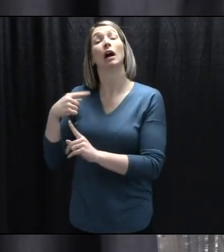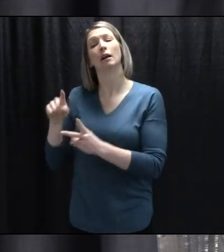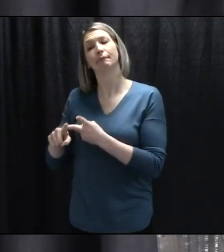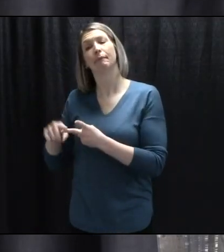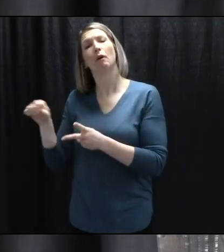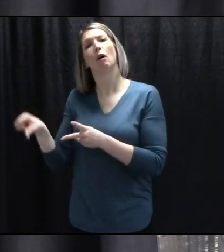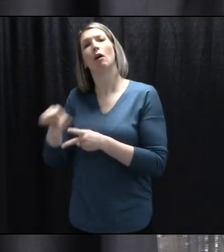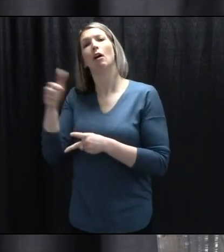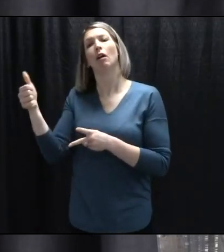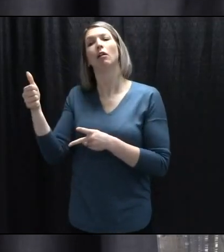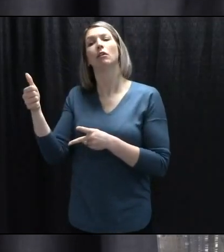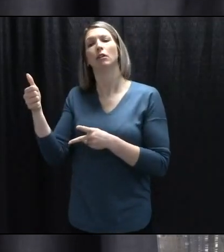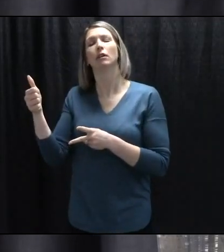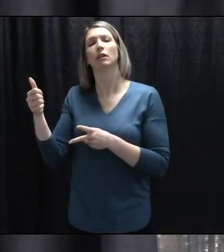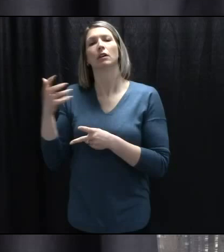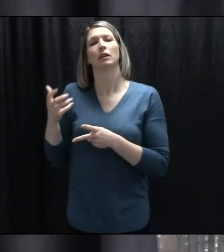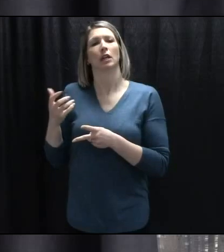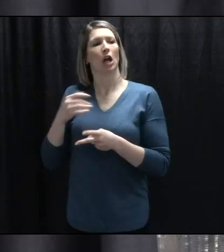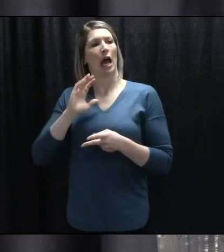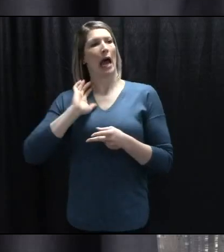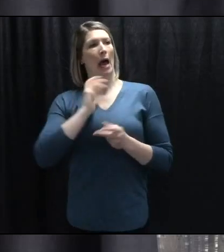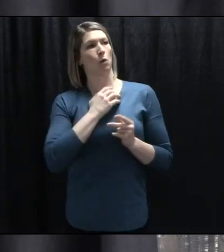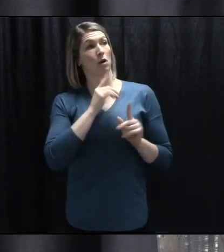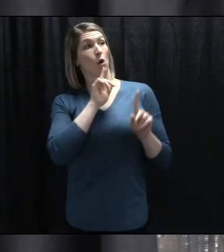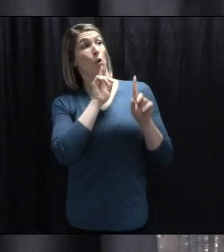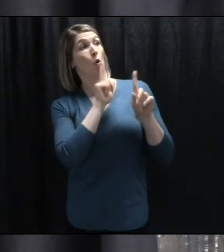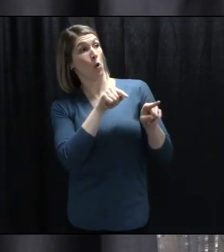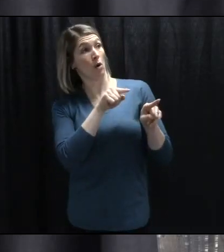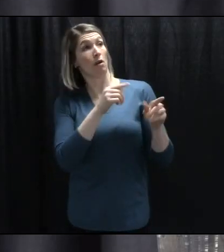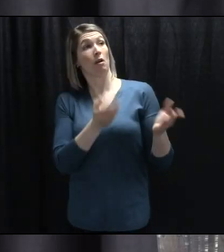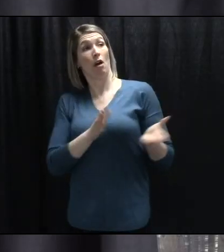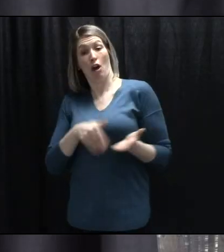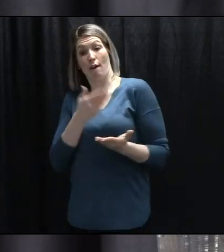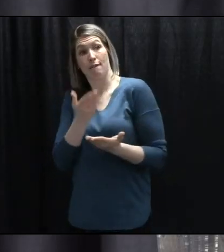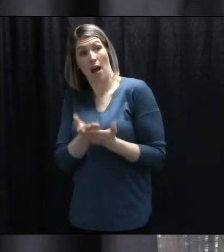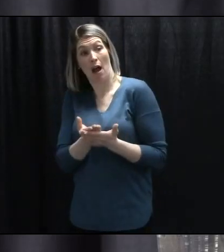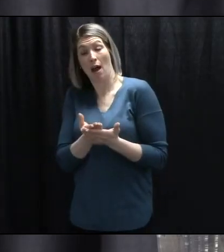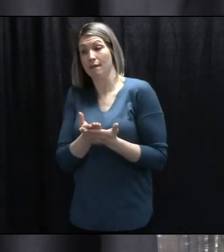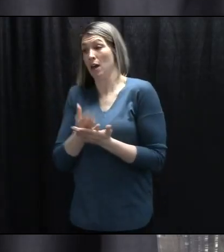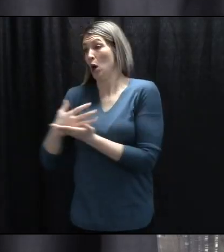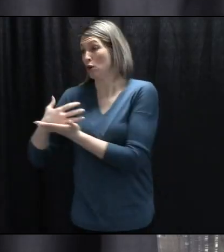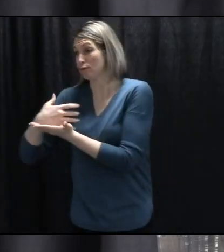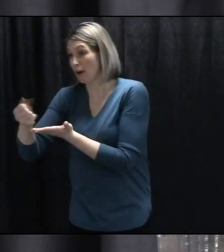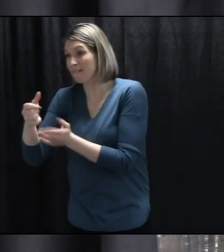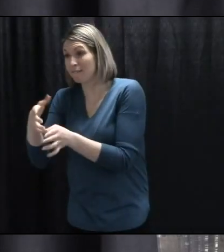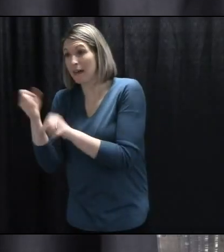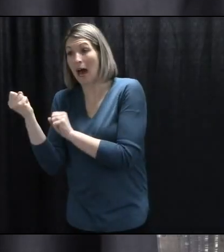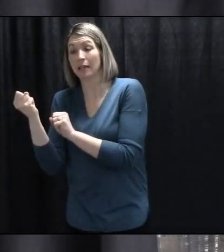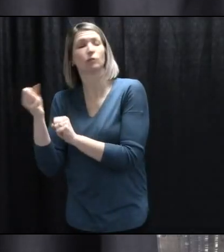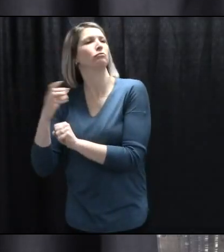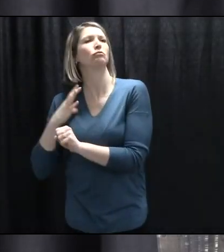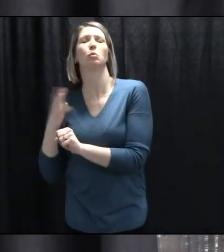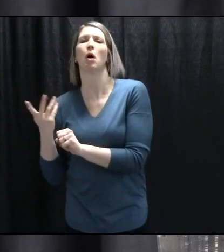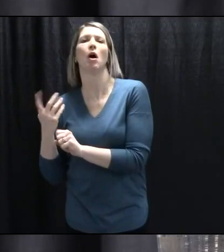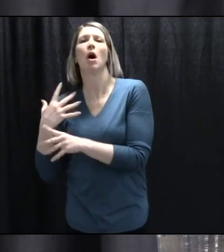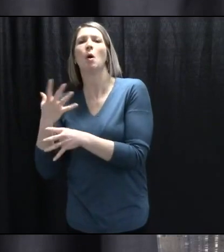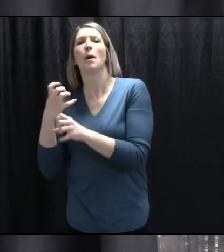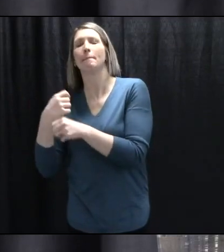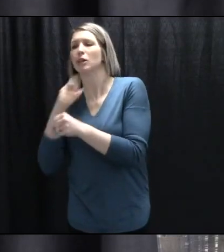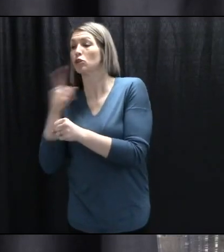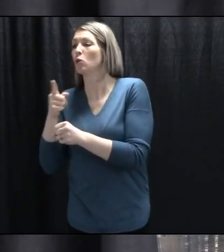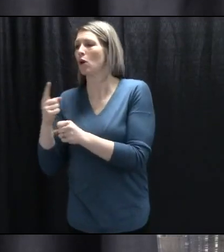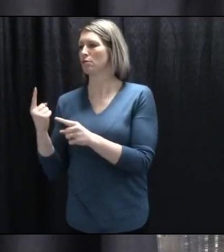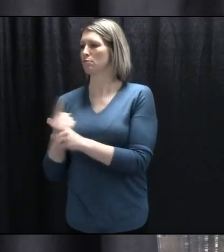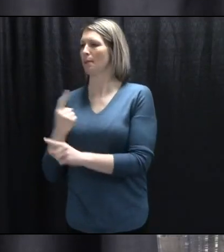sure that our challenged supply chain is used appropriately, because we don't have any margin for